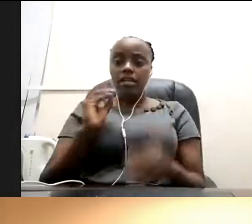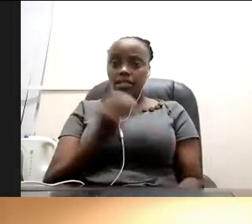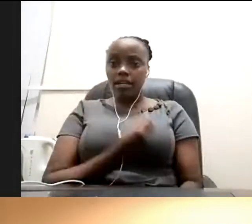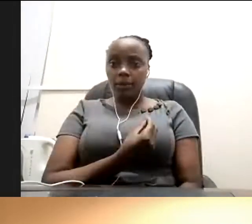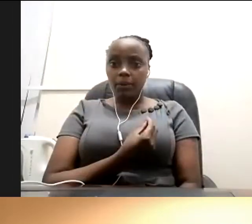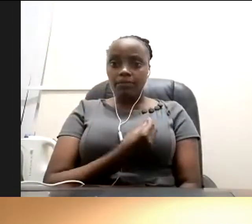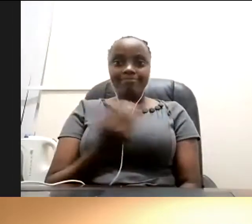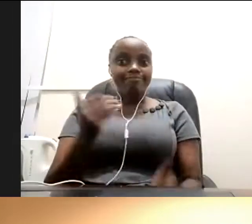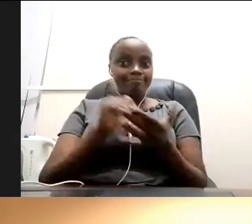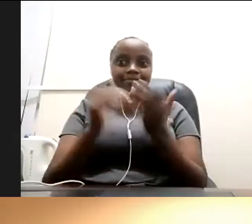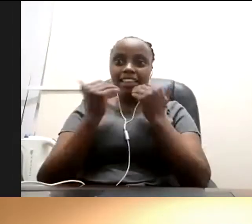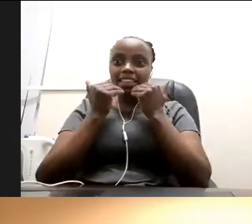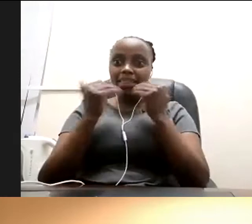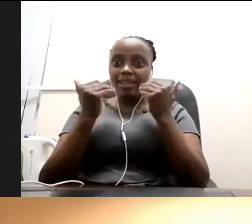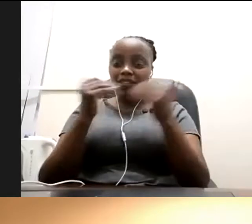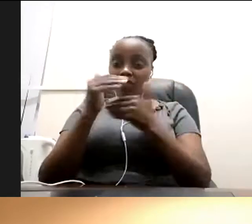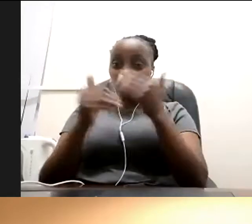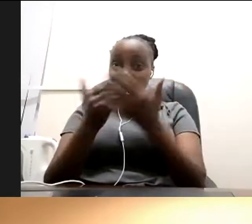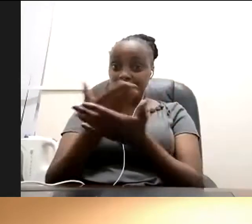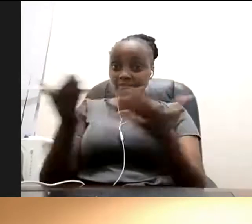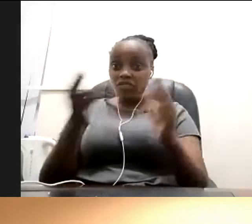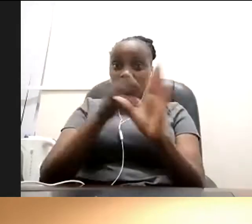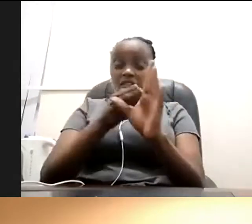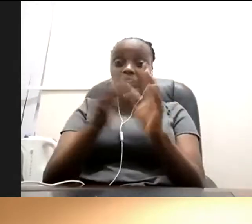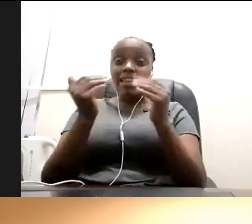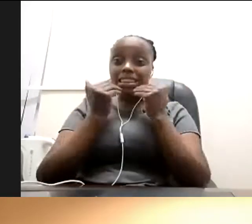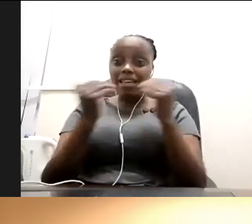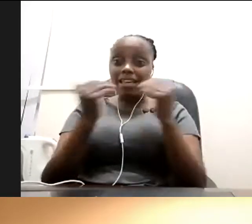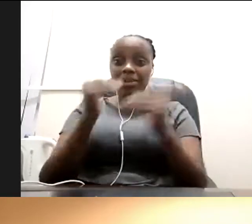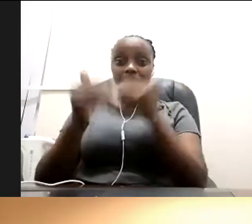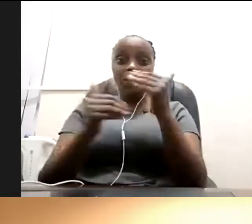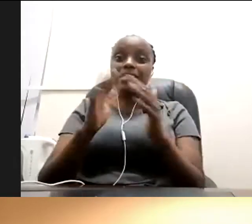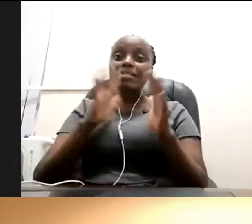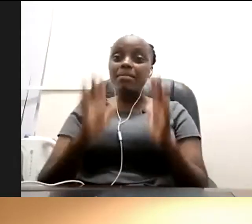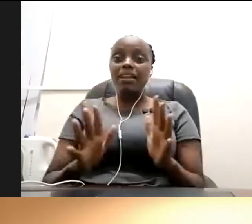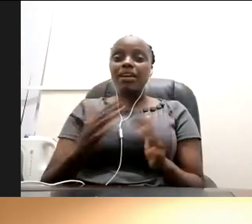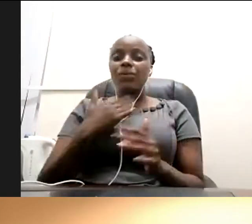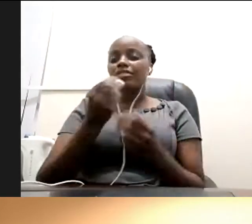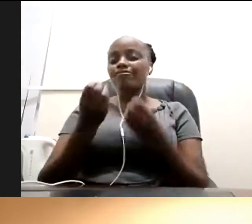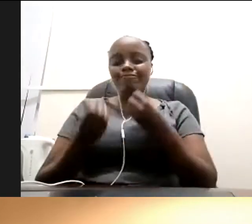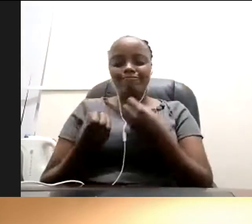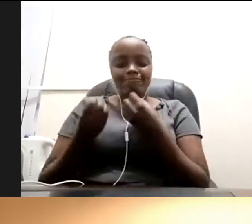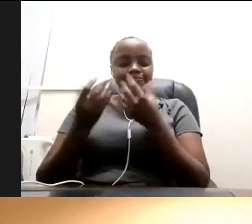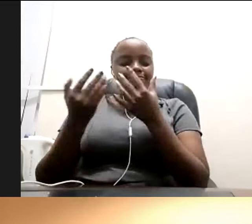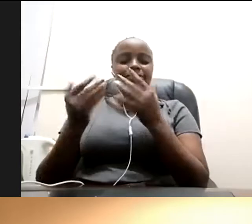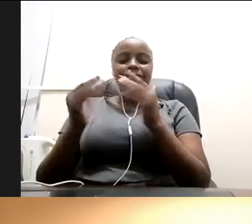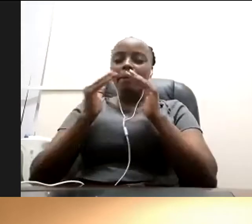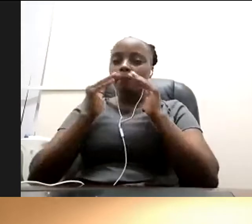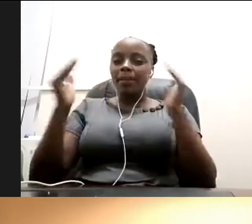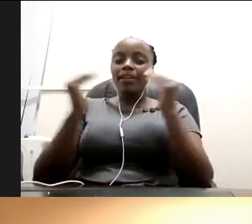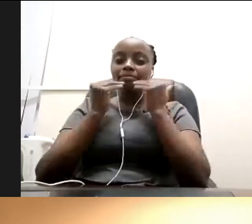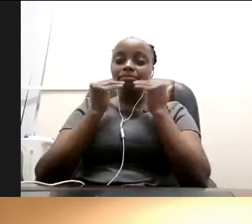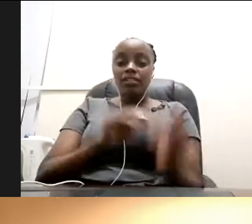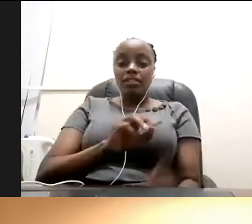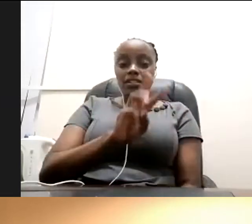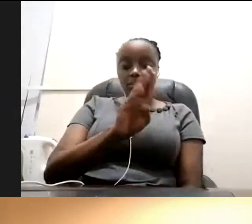Again, thanks everyone for participating. Thanks to all the speakers. I really want to express a big thanks to WBU team,